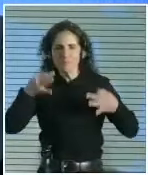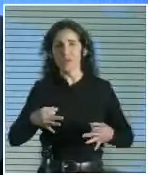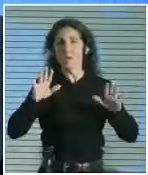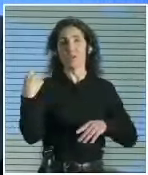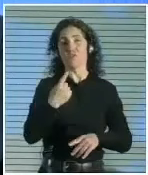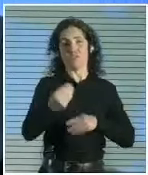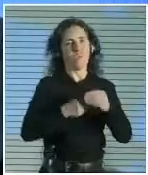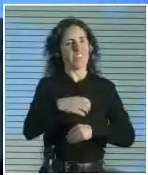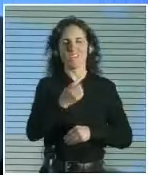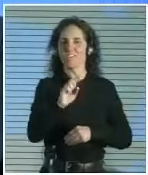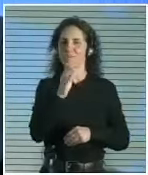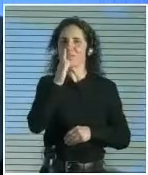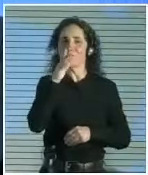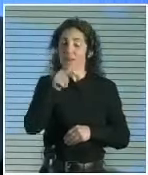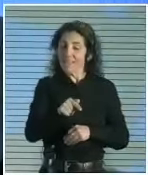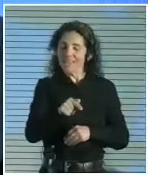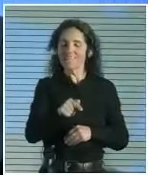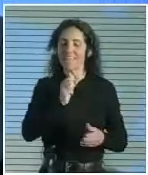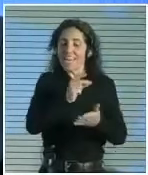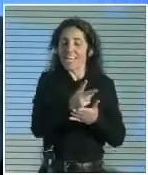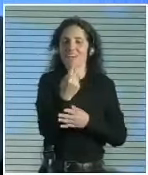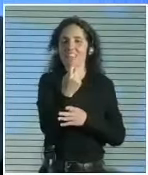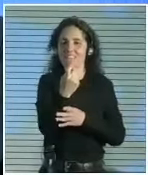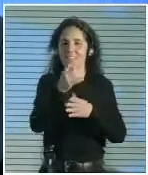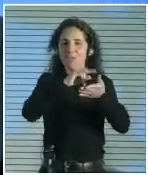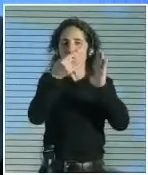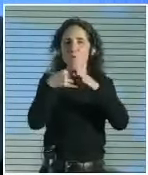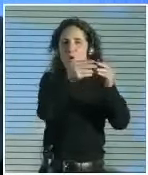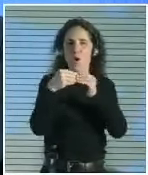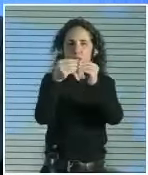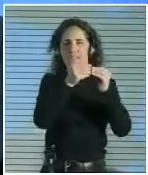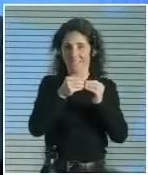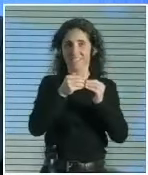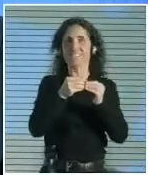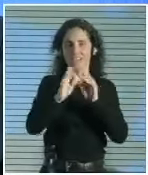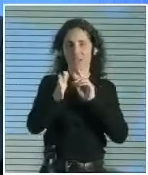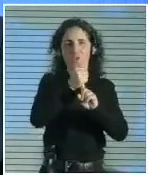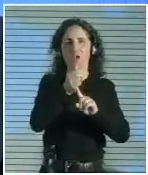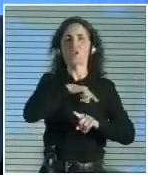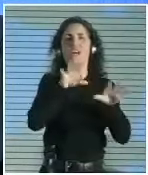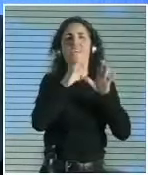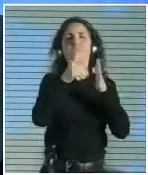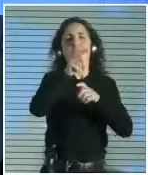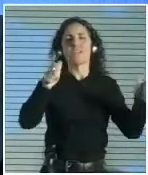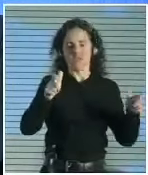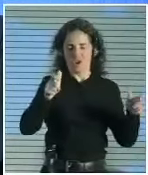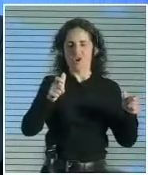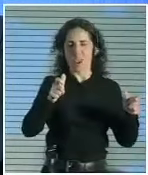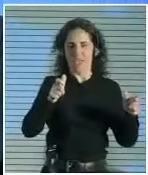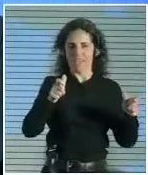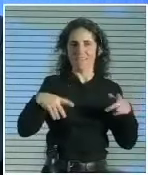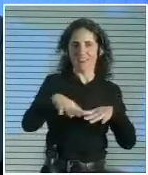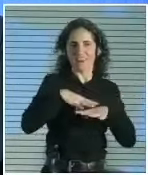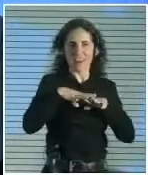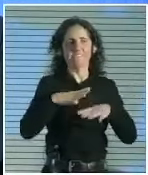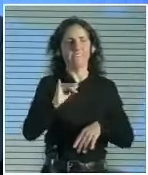For example, we are a network of 10,000 individuals that have the knowledge and the capacity to create a global movement for sustainable